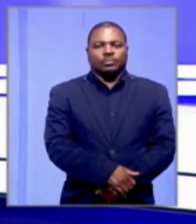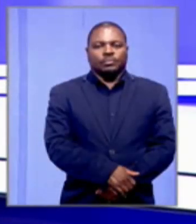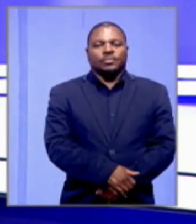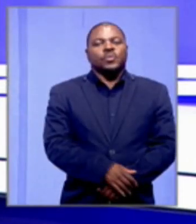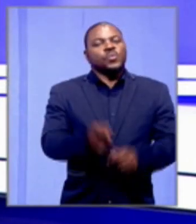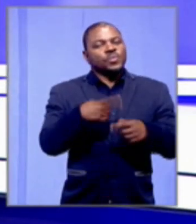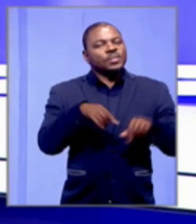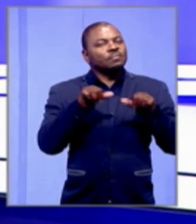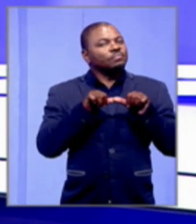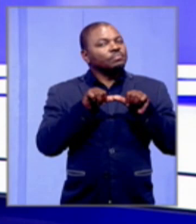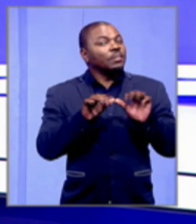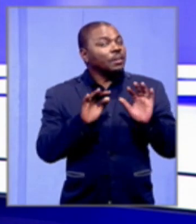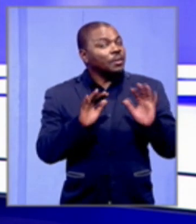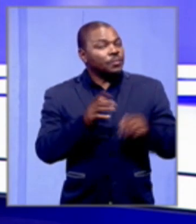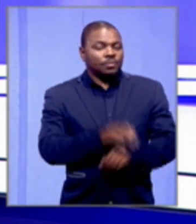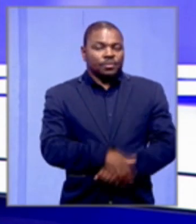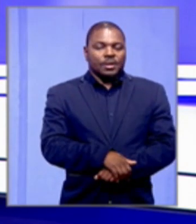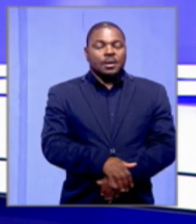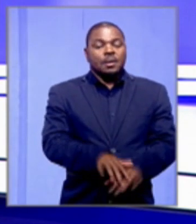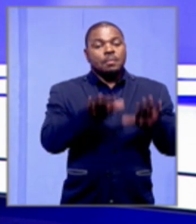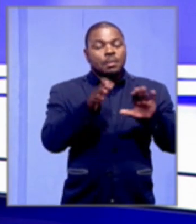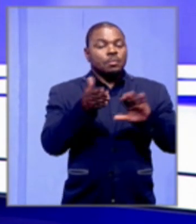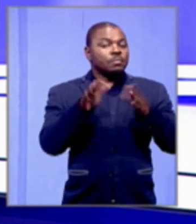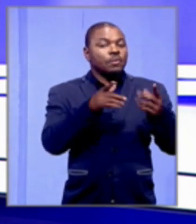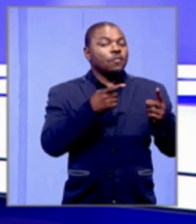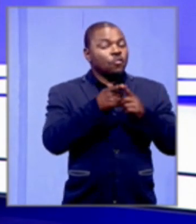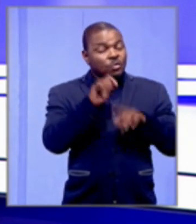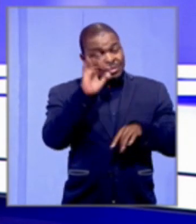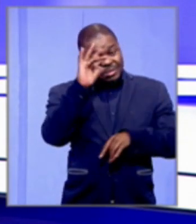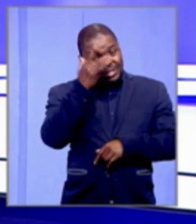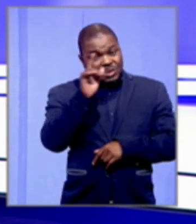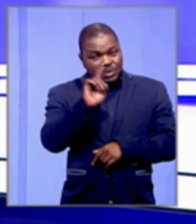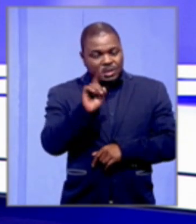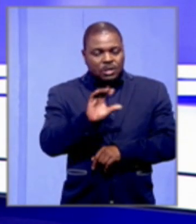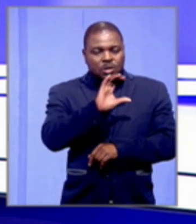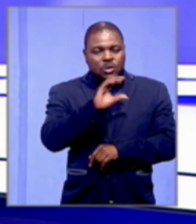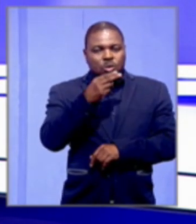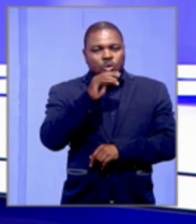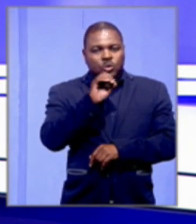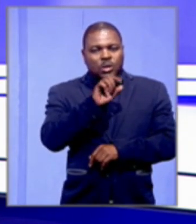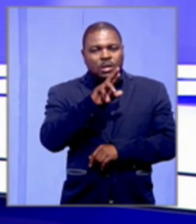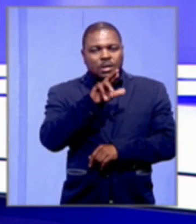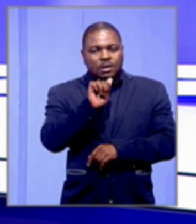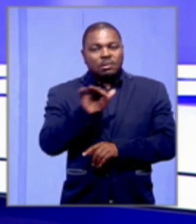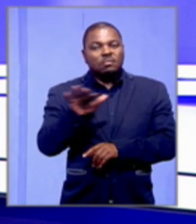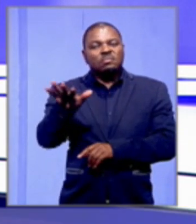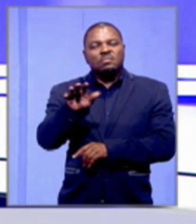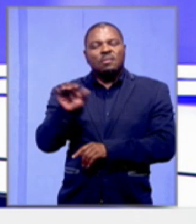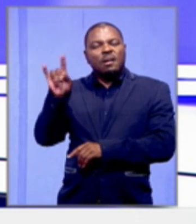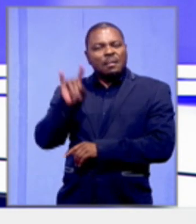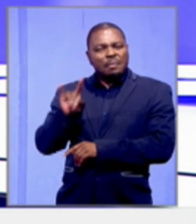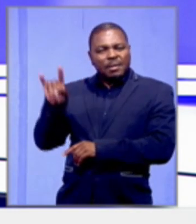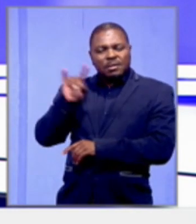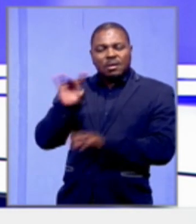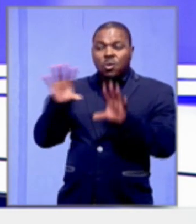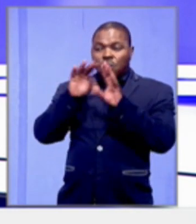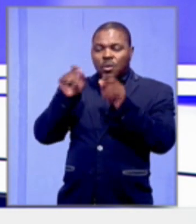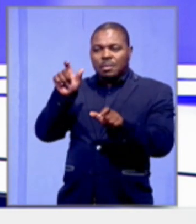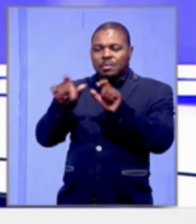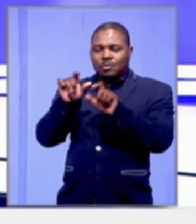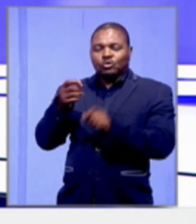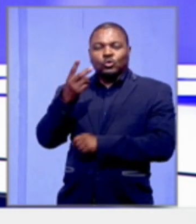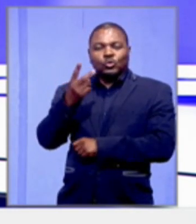Re gatela pele ka tšere go palo ya batho ba ba tlhokofetsego morago ga go phulega ga bolwetse jwa cholera ka Hammanskraal e tlatlogetse go